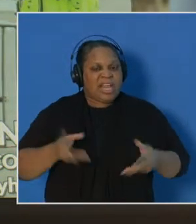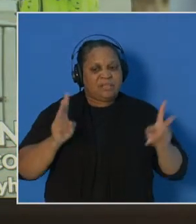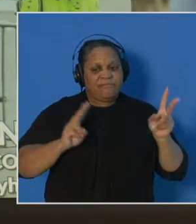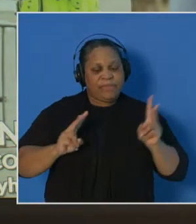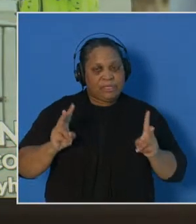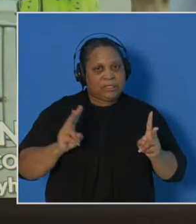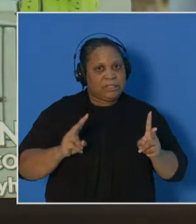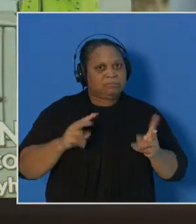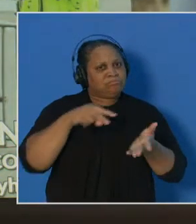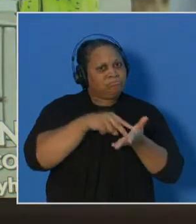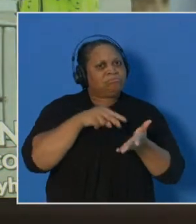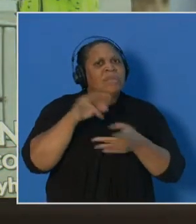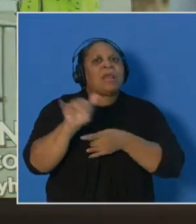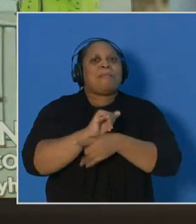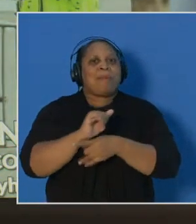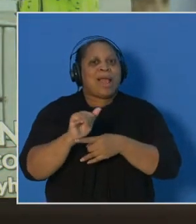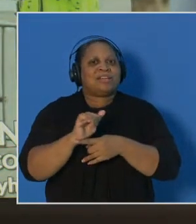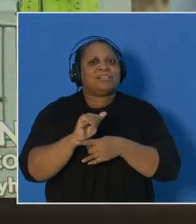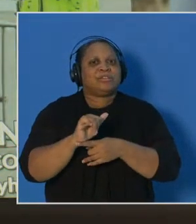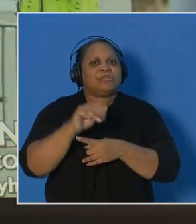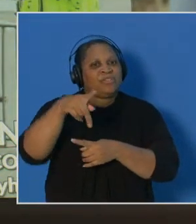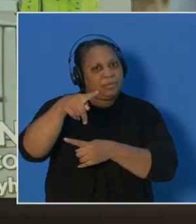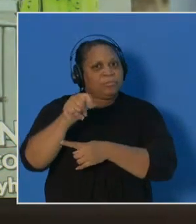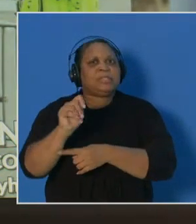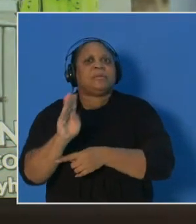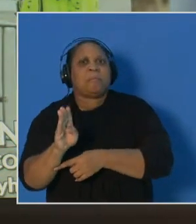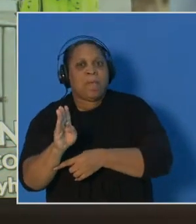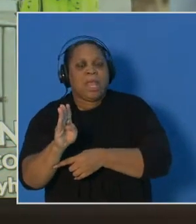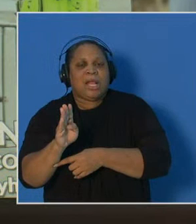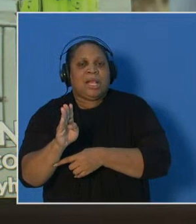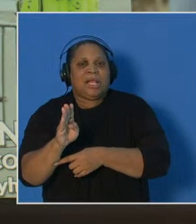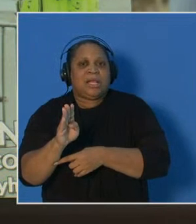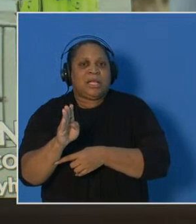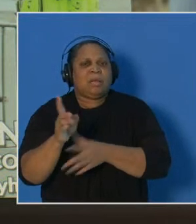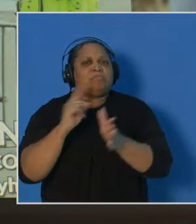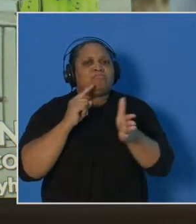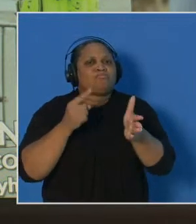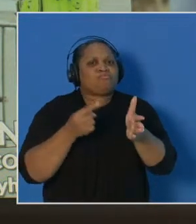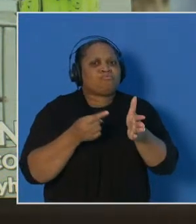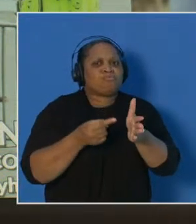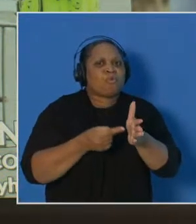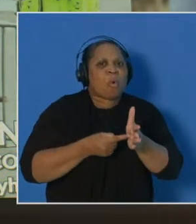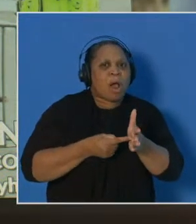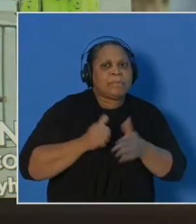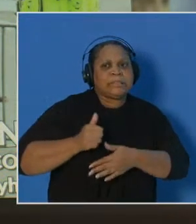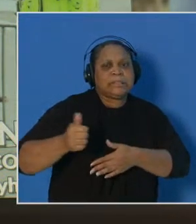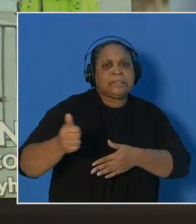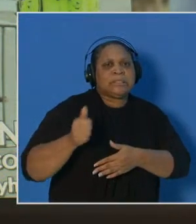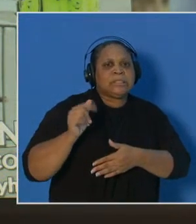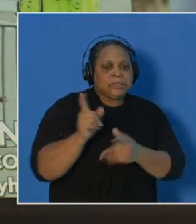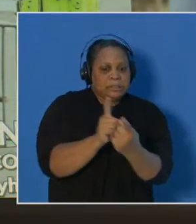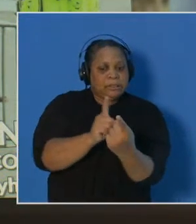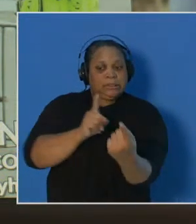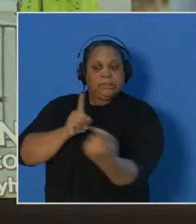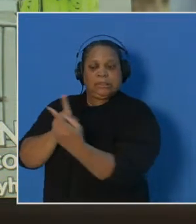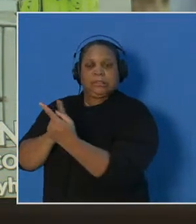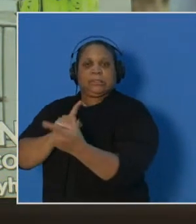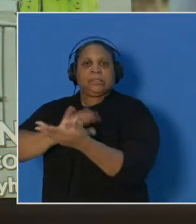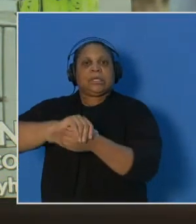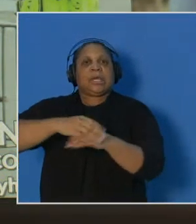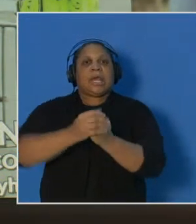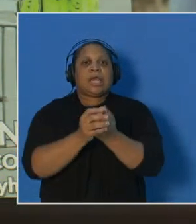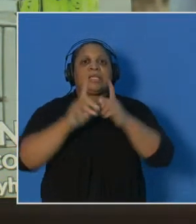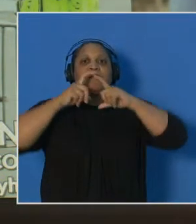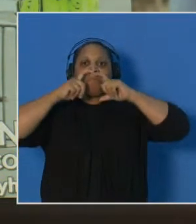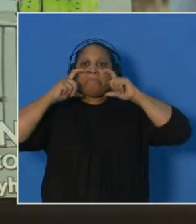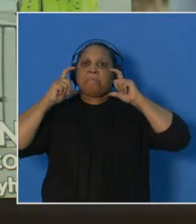as per the standard practice for public transportation, the requirements for onboard physical distancing, hygiene, and